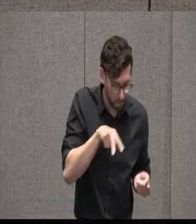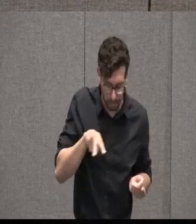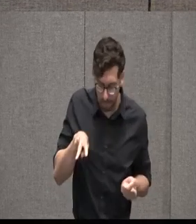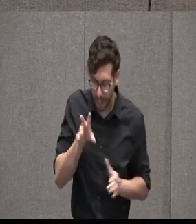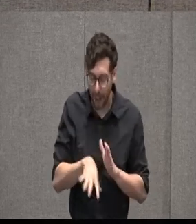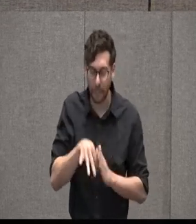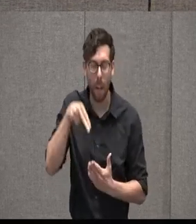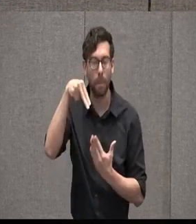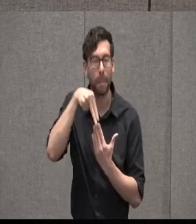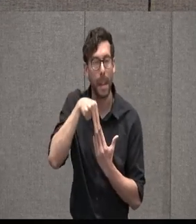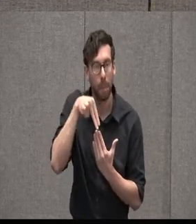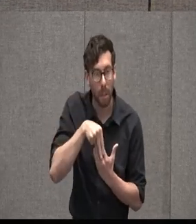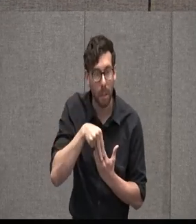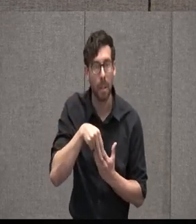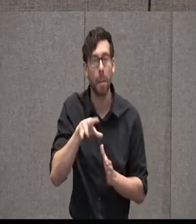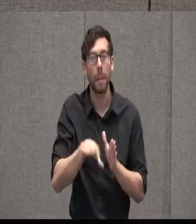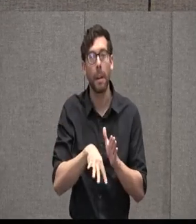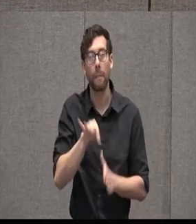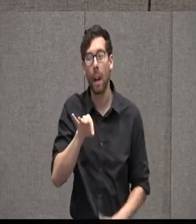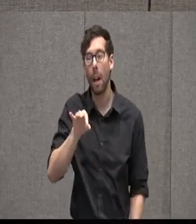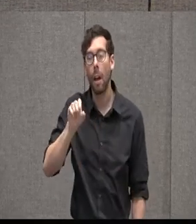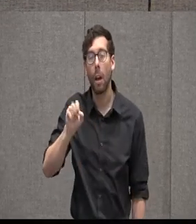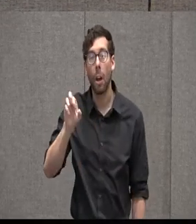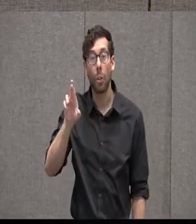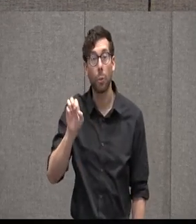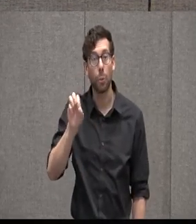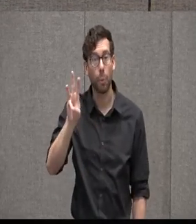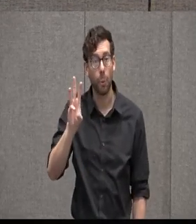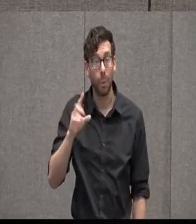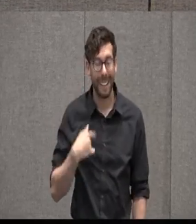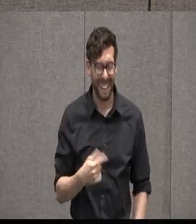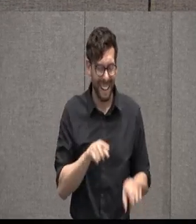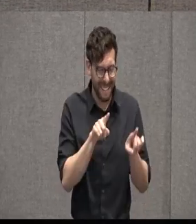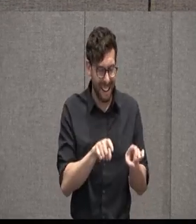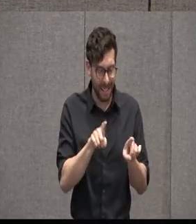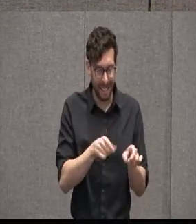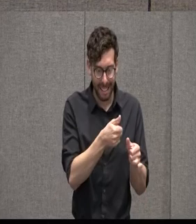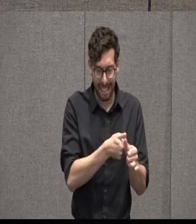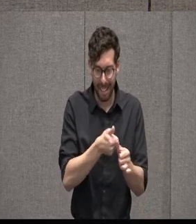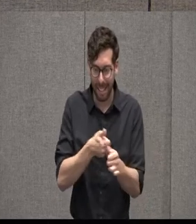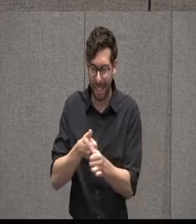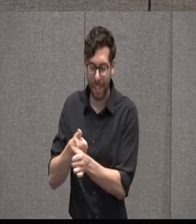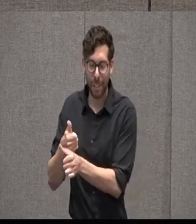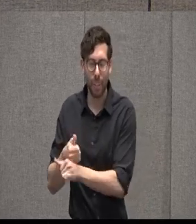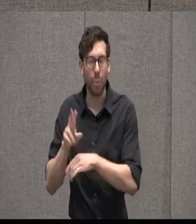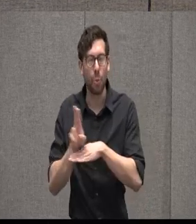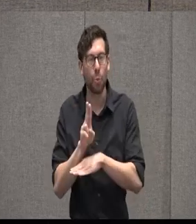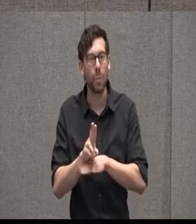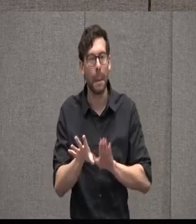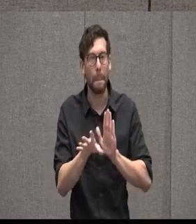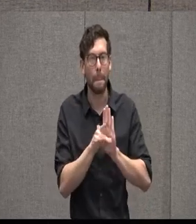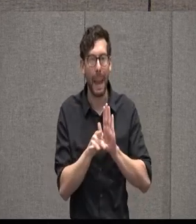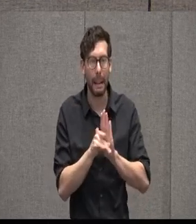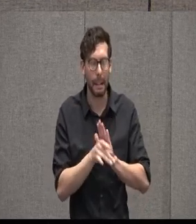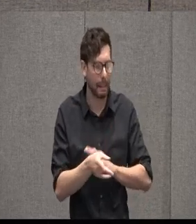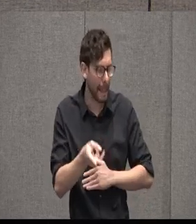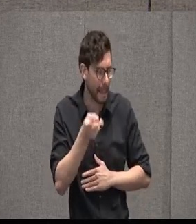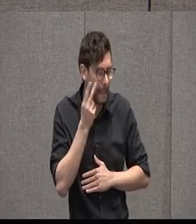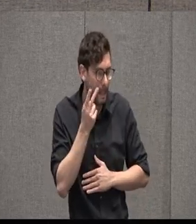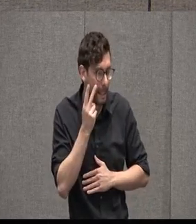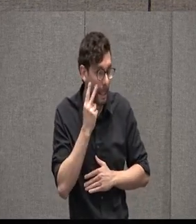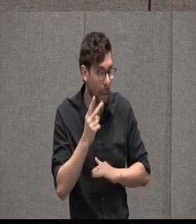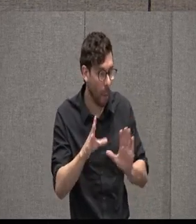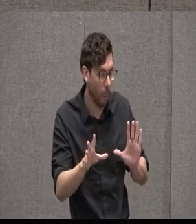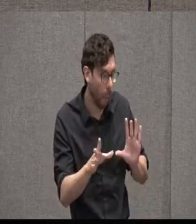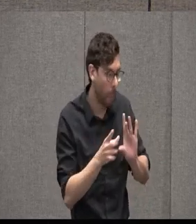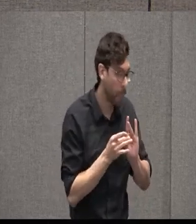and I tested all of these things out with a magnet to see if they would attract or repel. And